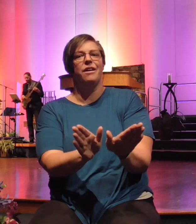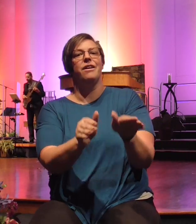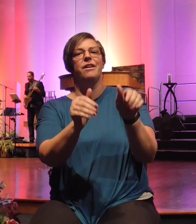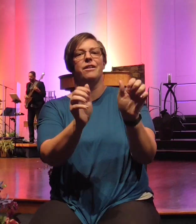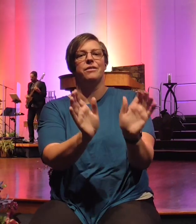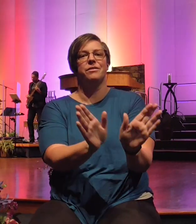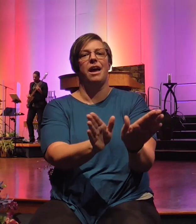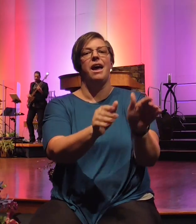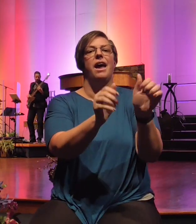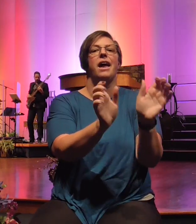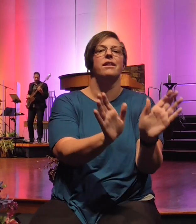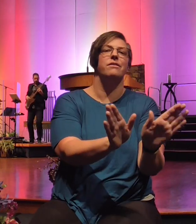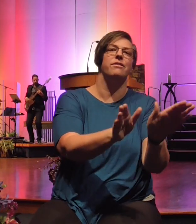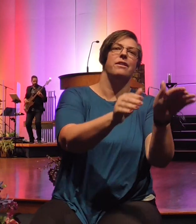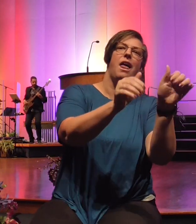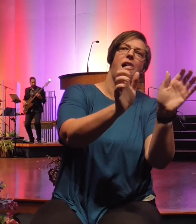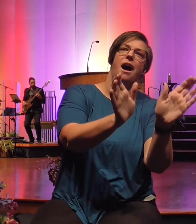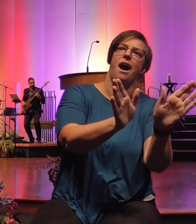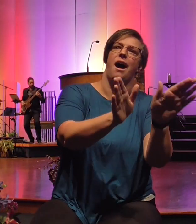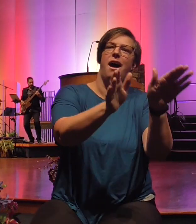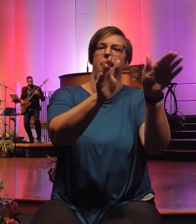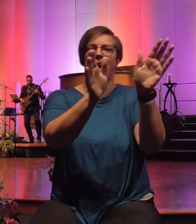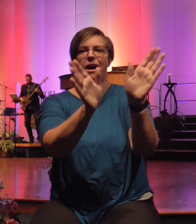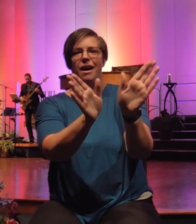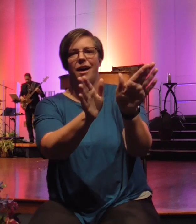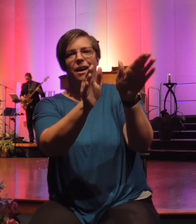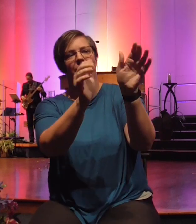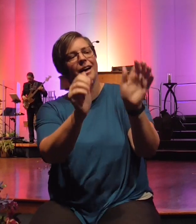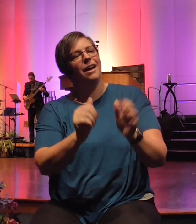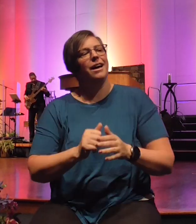off and fly